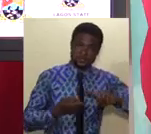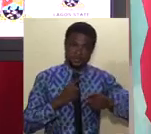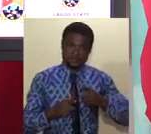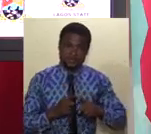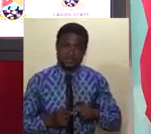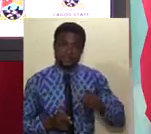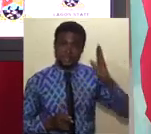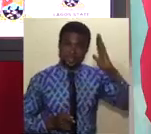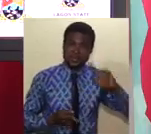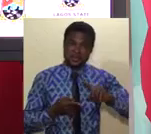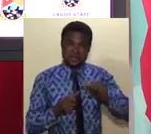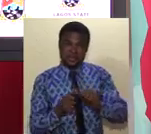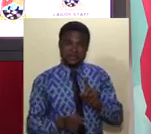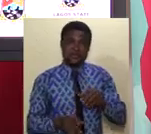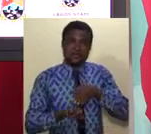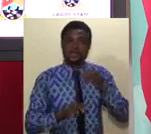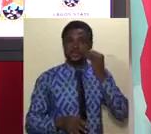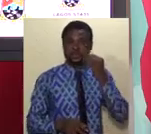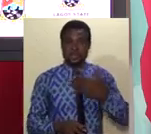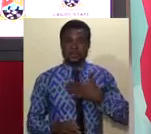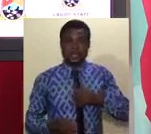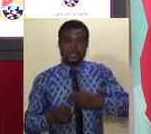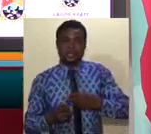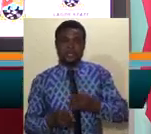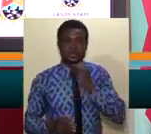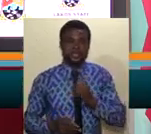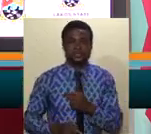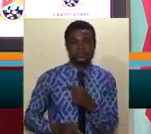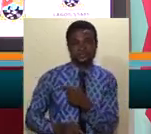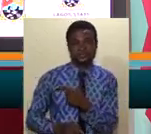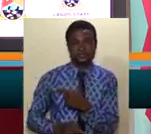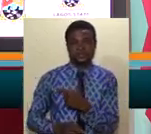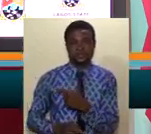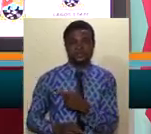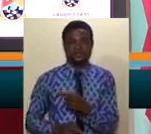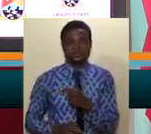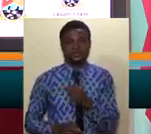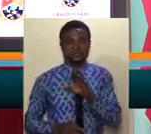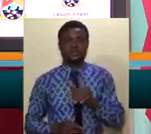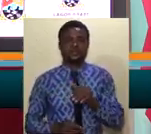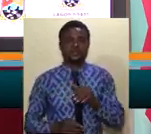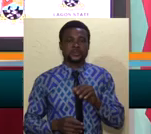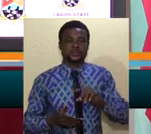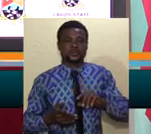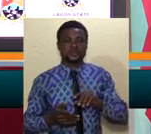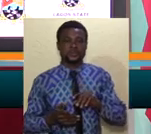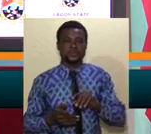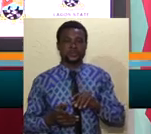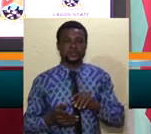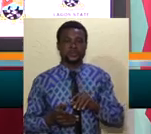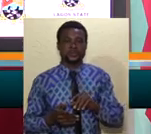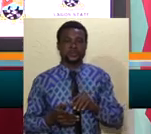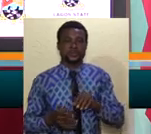Hello friends, hello everyone at home. My name is Wumi Tolualalade, the anchor on the Total Education